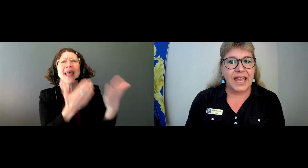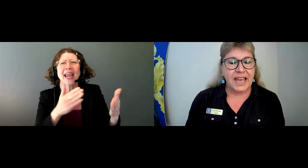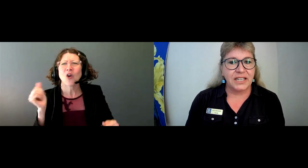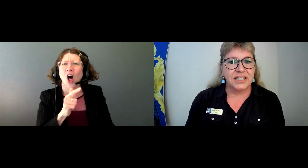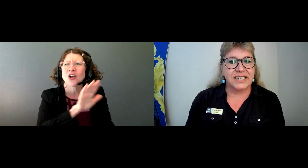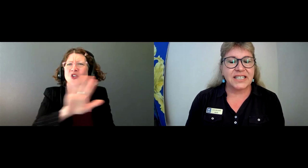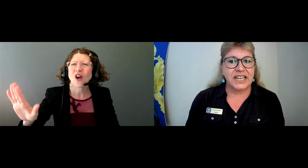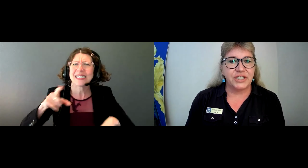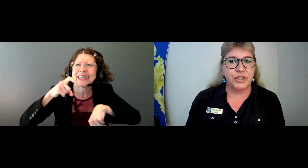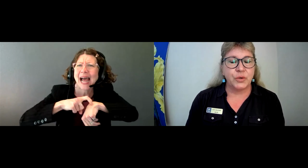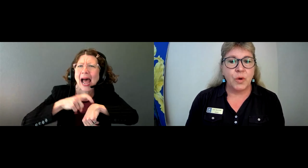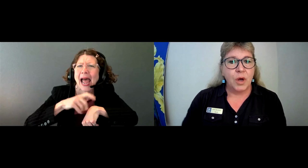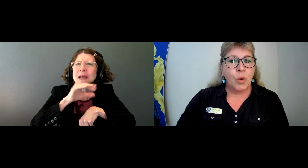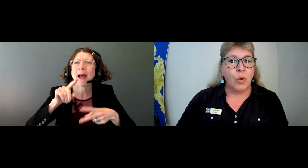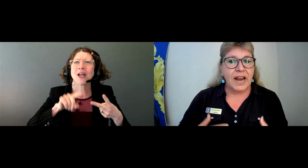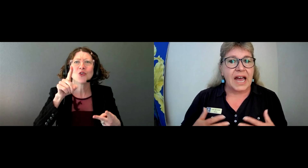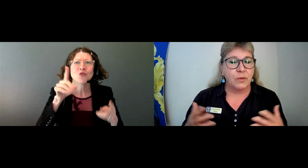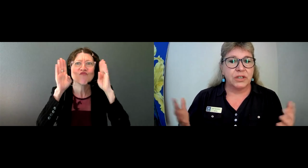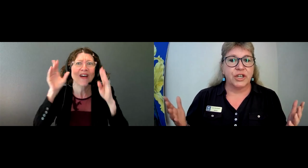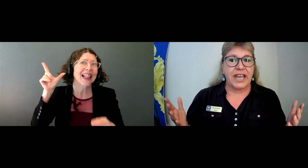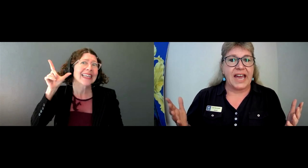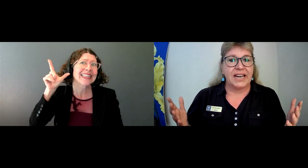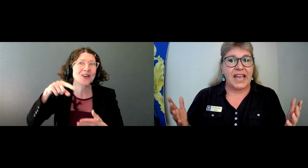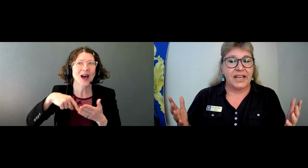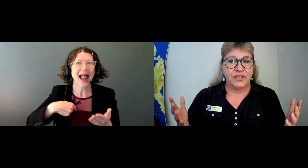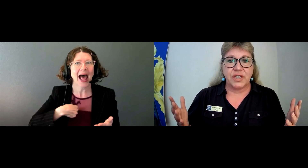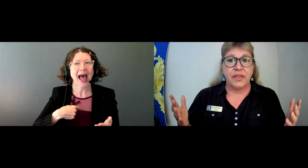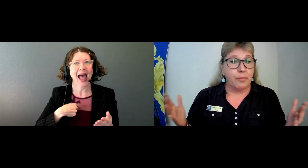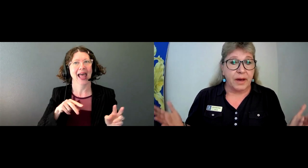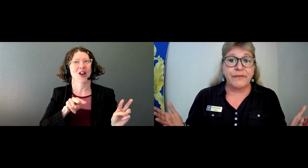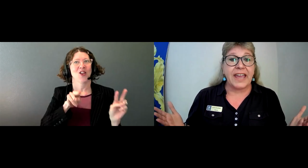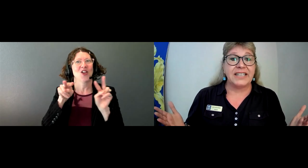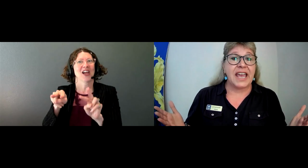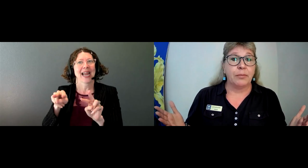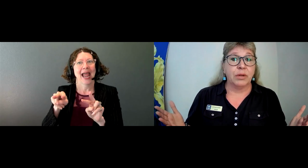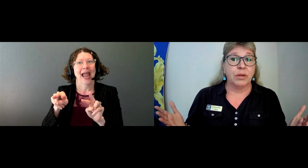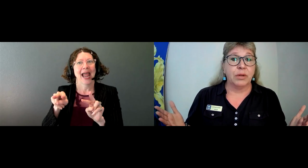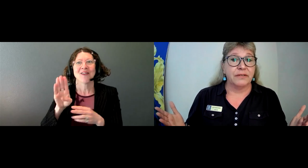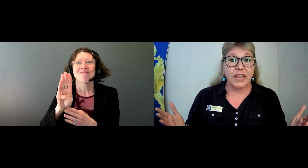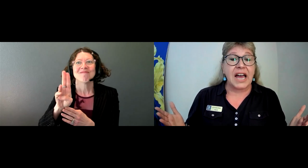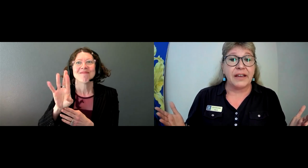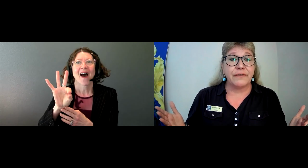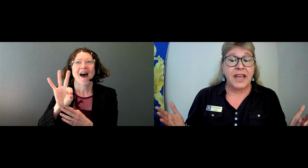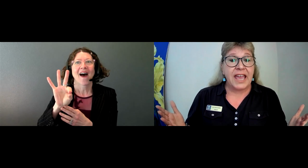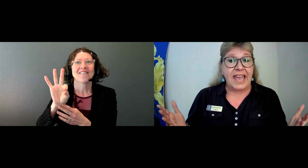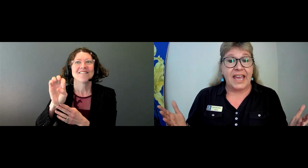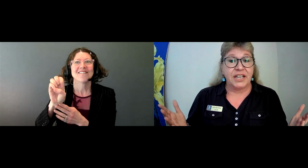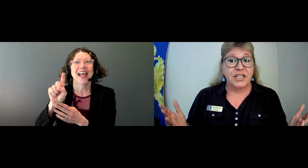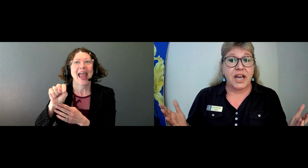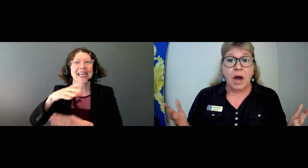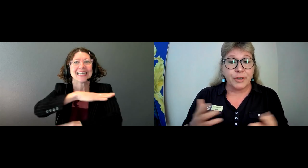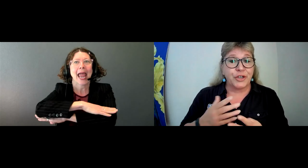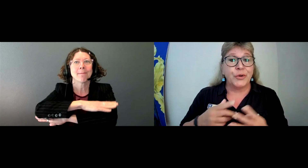time and listening to what I would look at as the buffet table of life